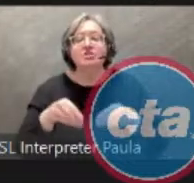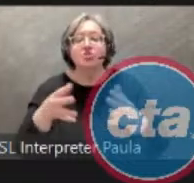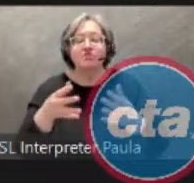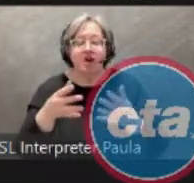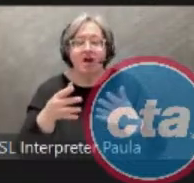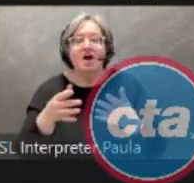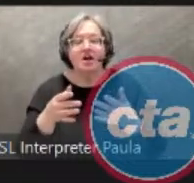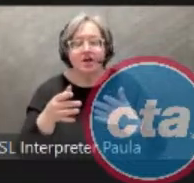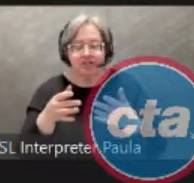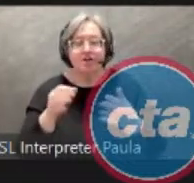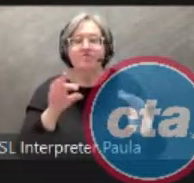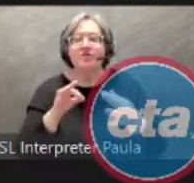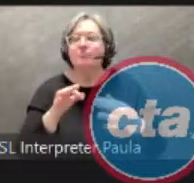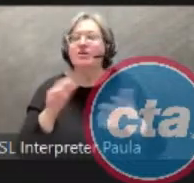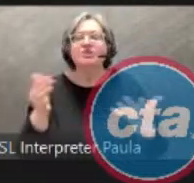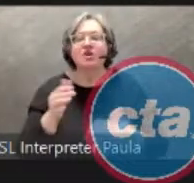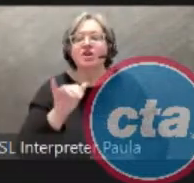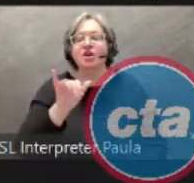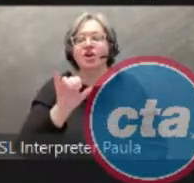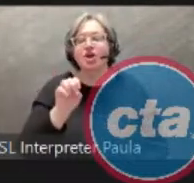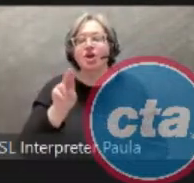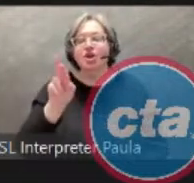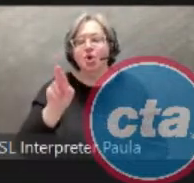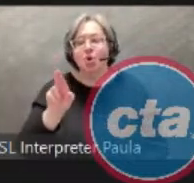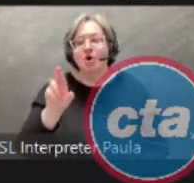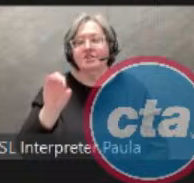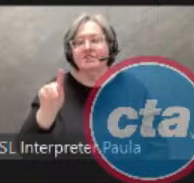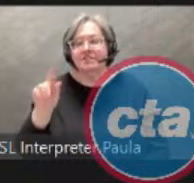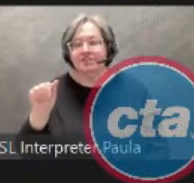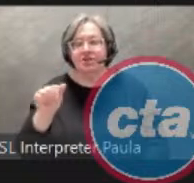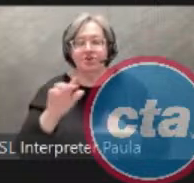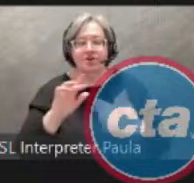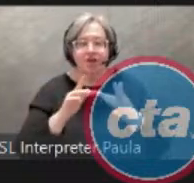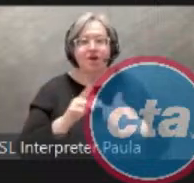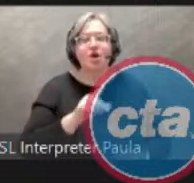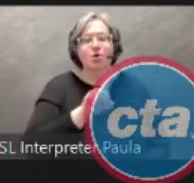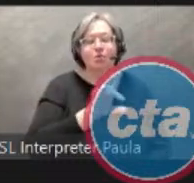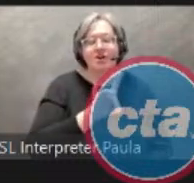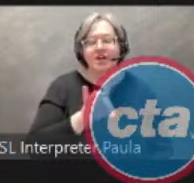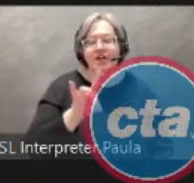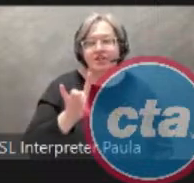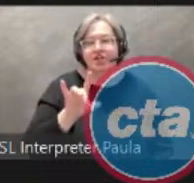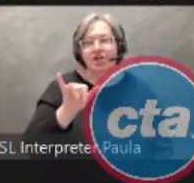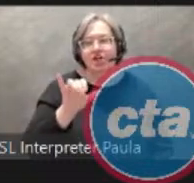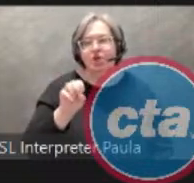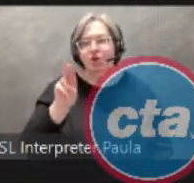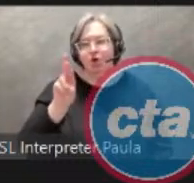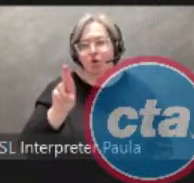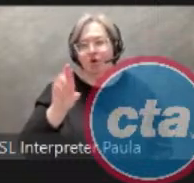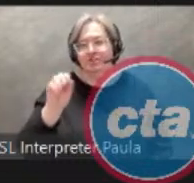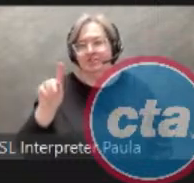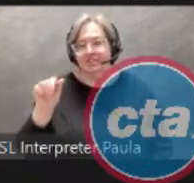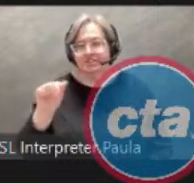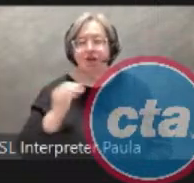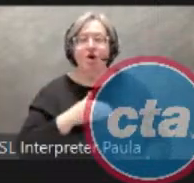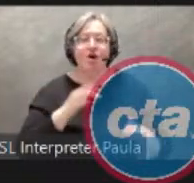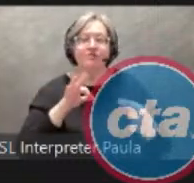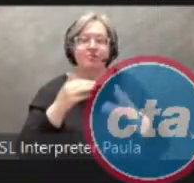your CTA or online. Correct. Either 188 your CTA or our feedback email.